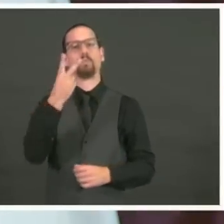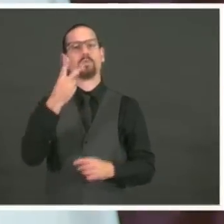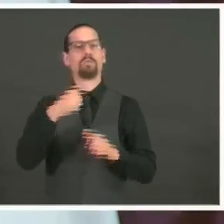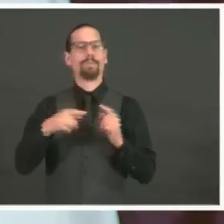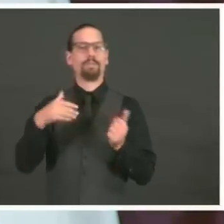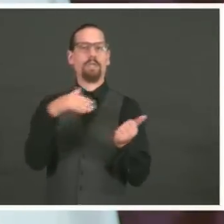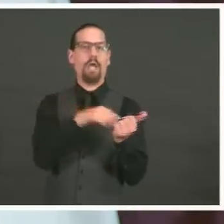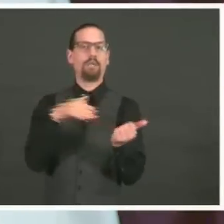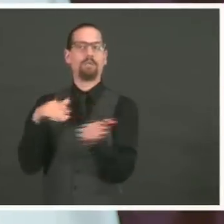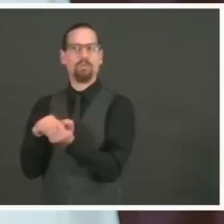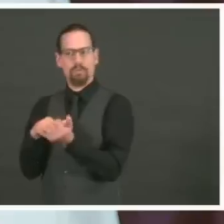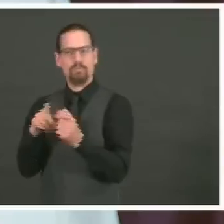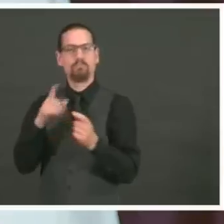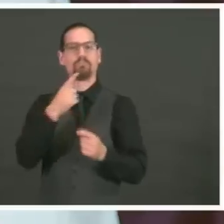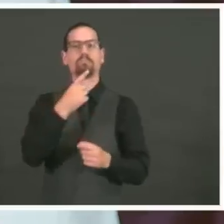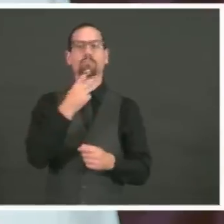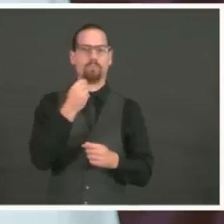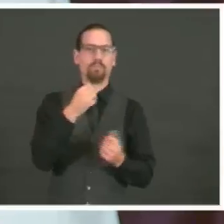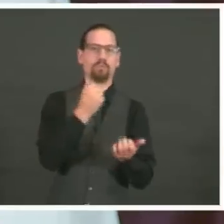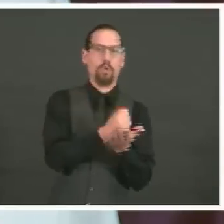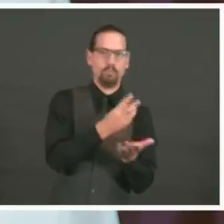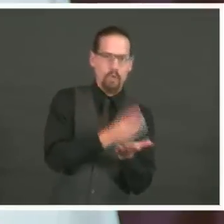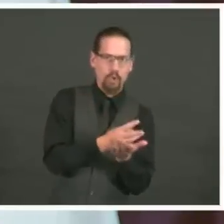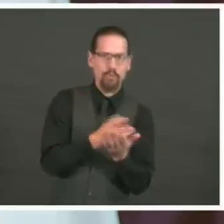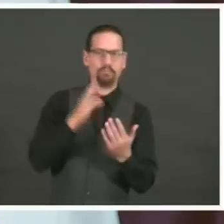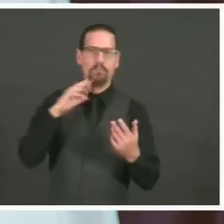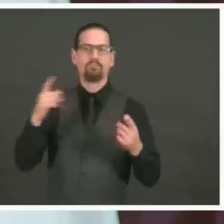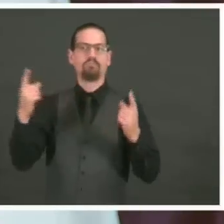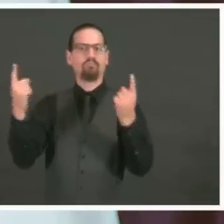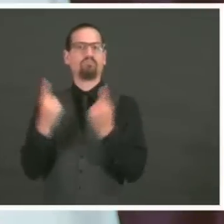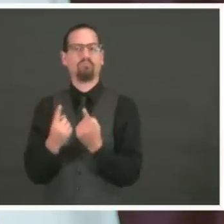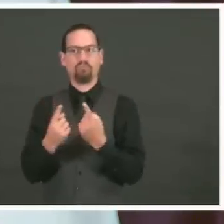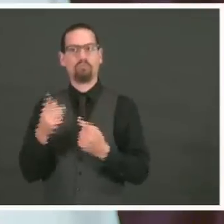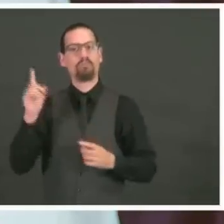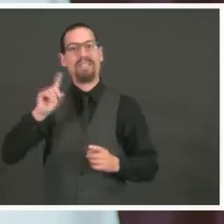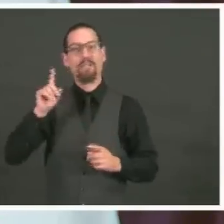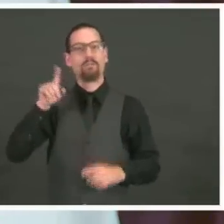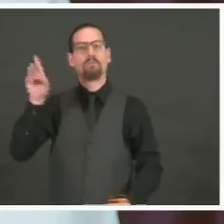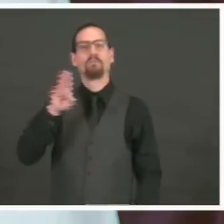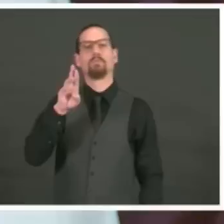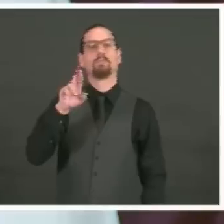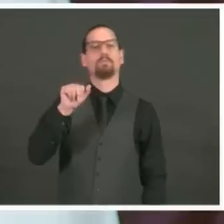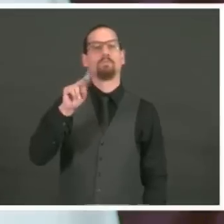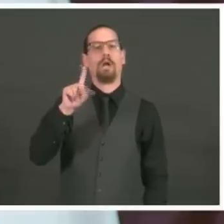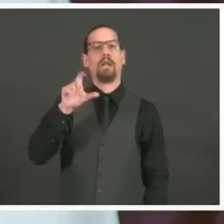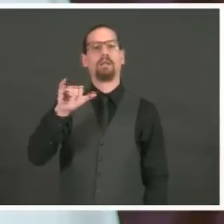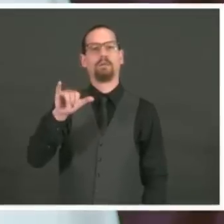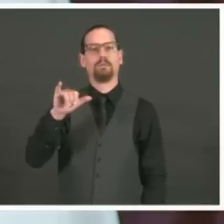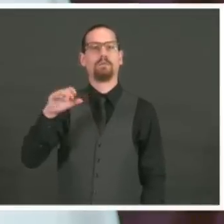and children's mental health experts at Bradley Hospital. So I would encourage you